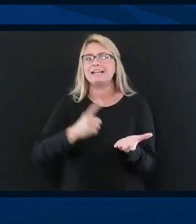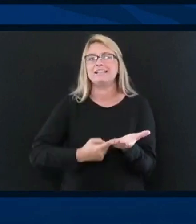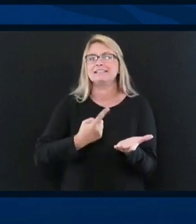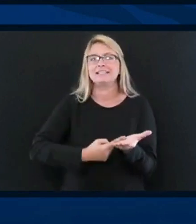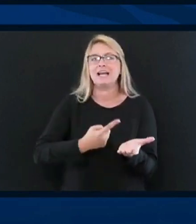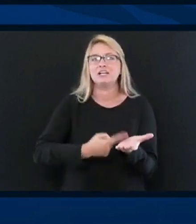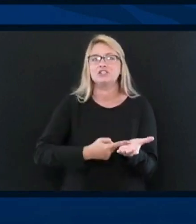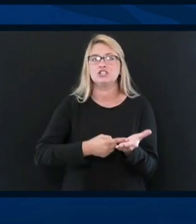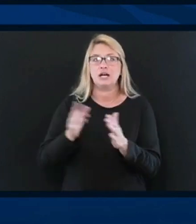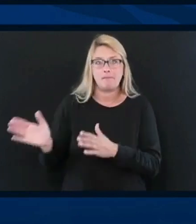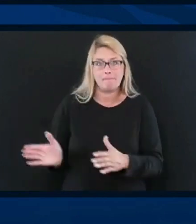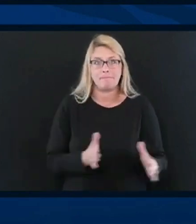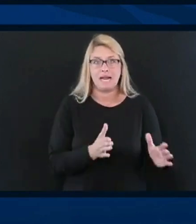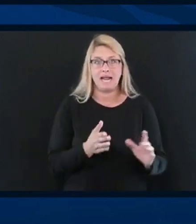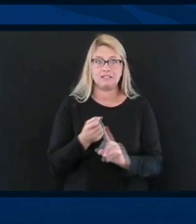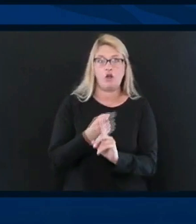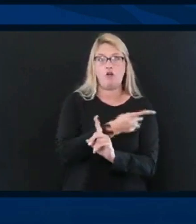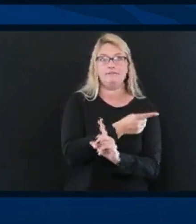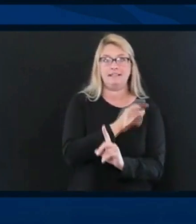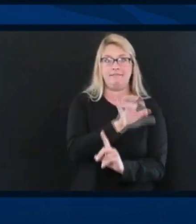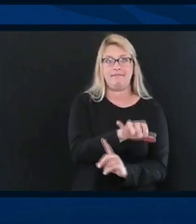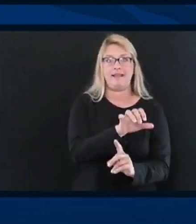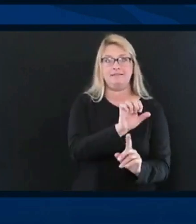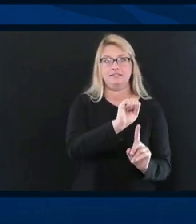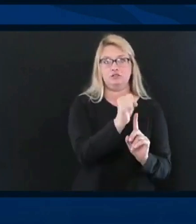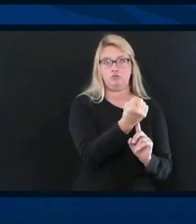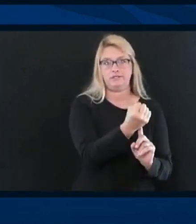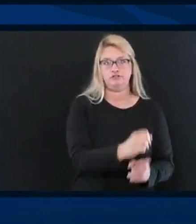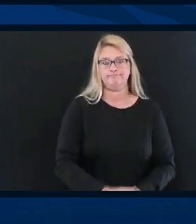to try to offset that impact? Thank you.